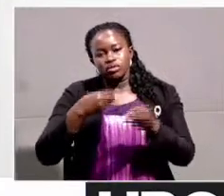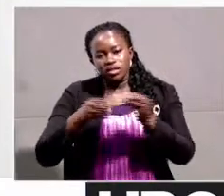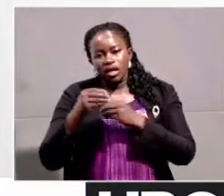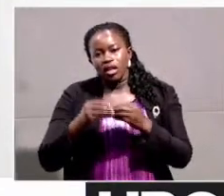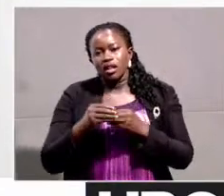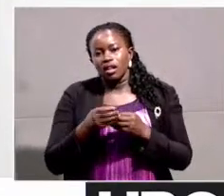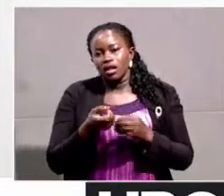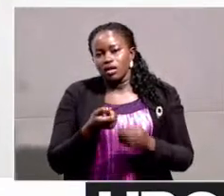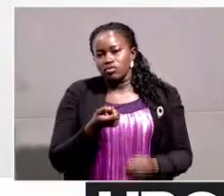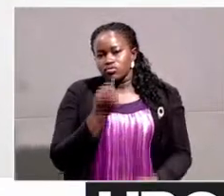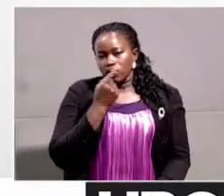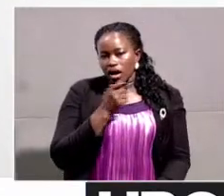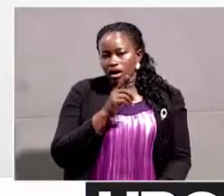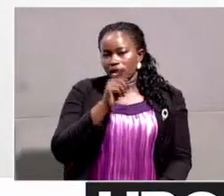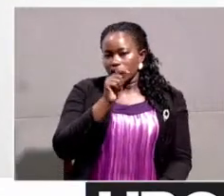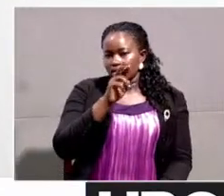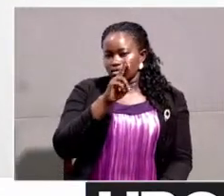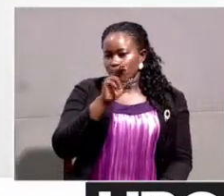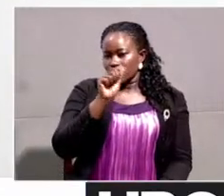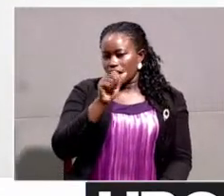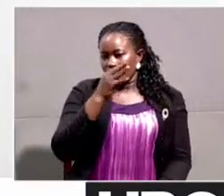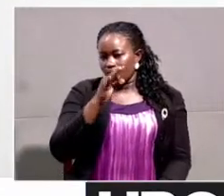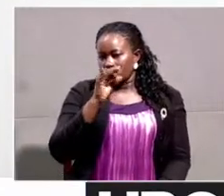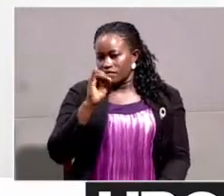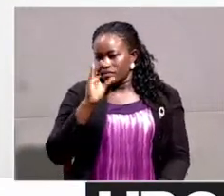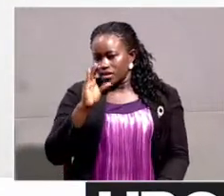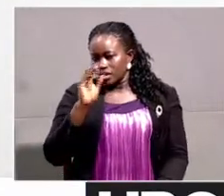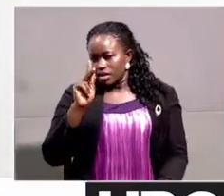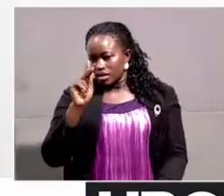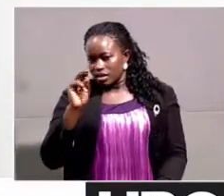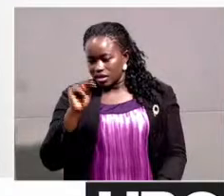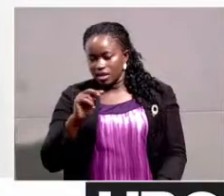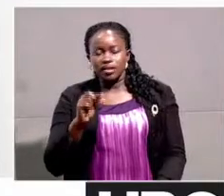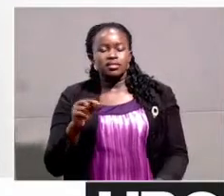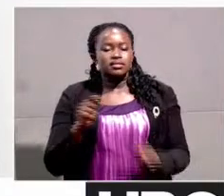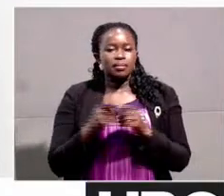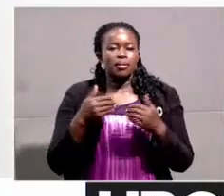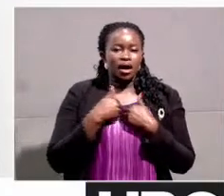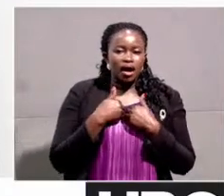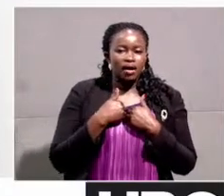drug trafficking charges, being in possession of narcotic substances,